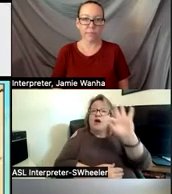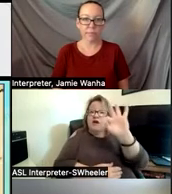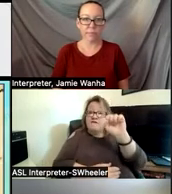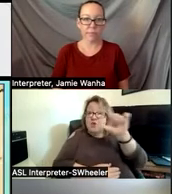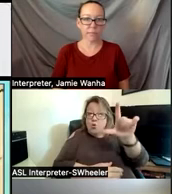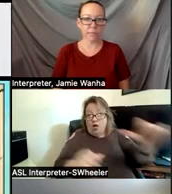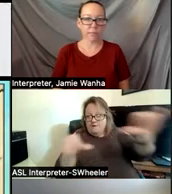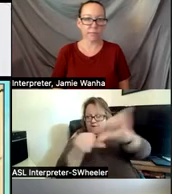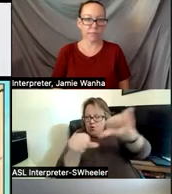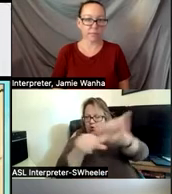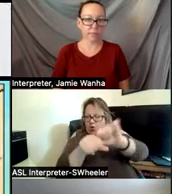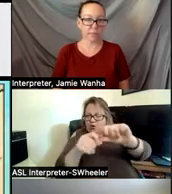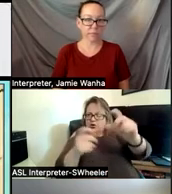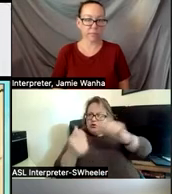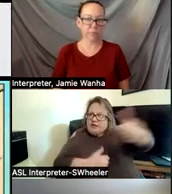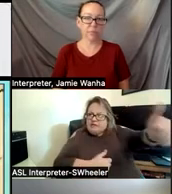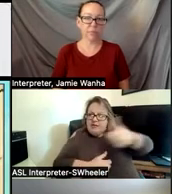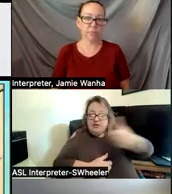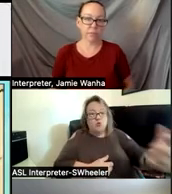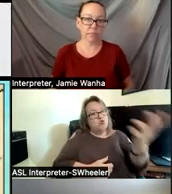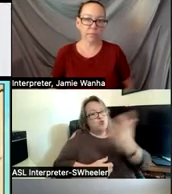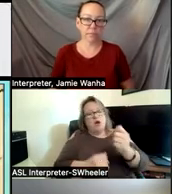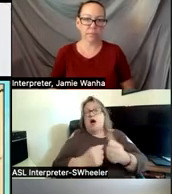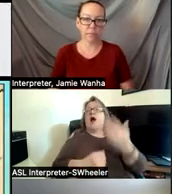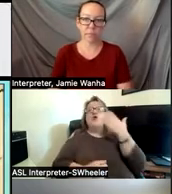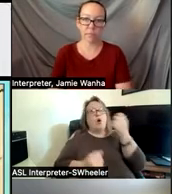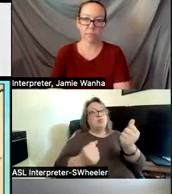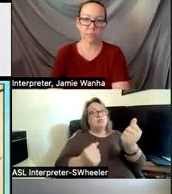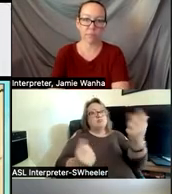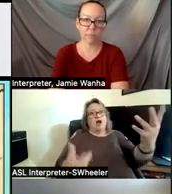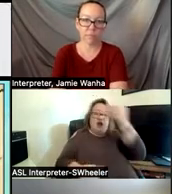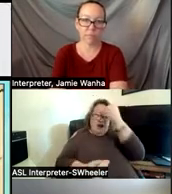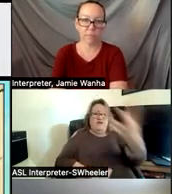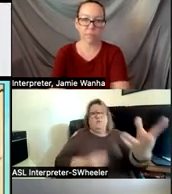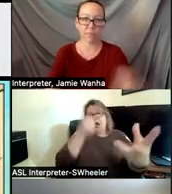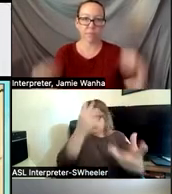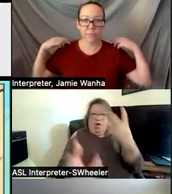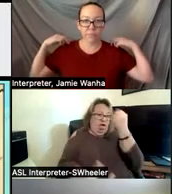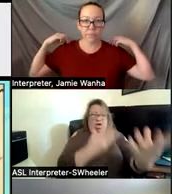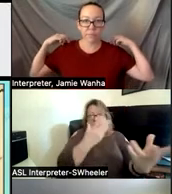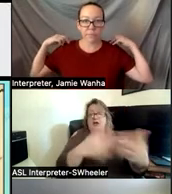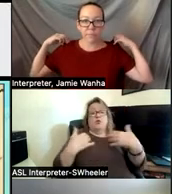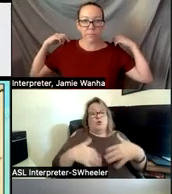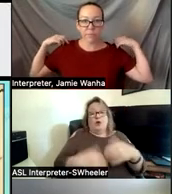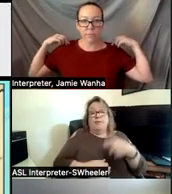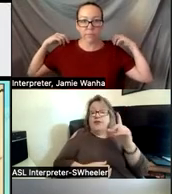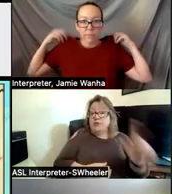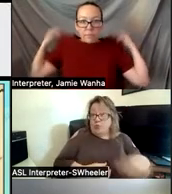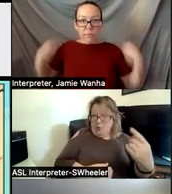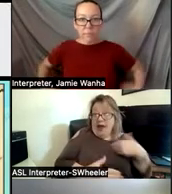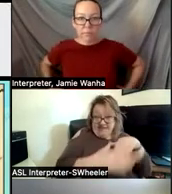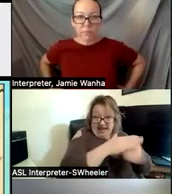impacts. There is a lot of military information here that we didn't have access, but the one that we had access, we